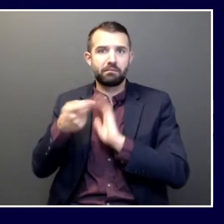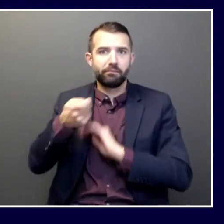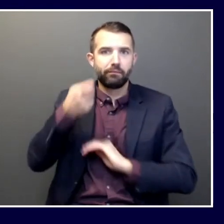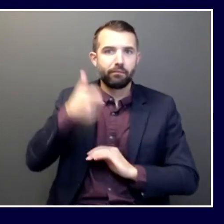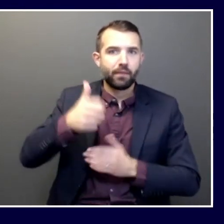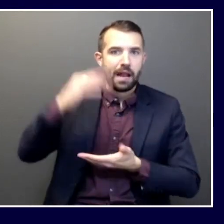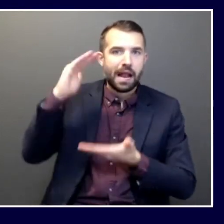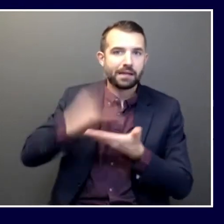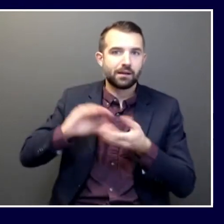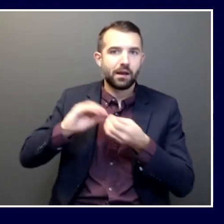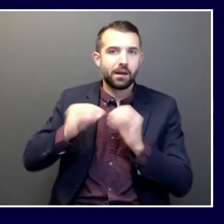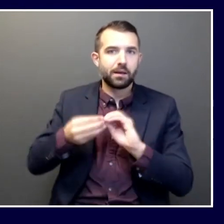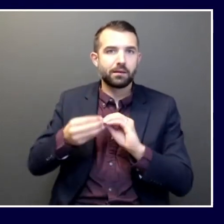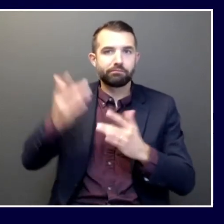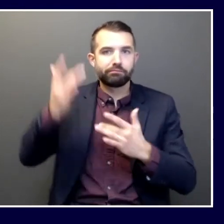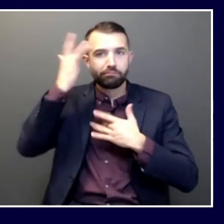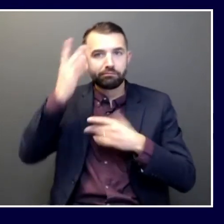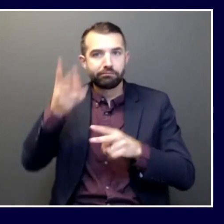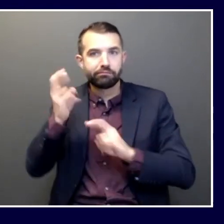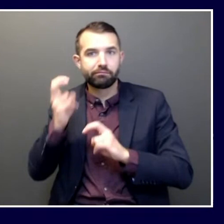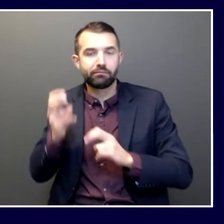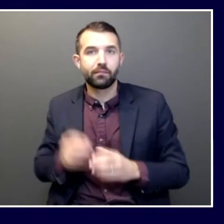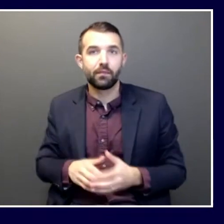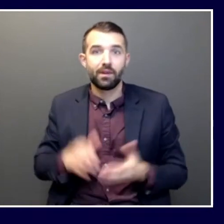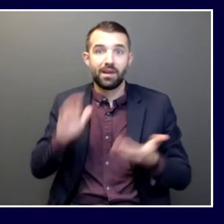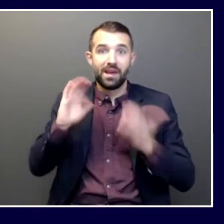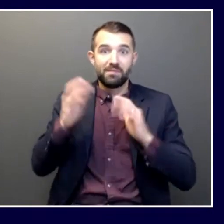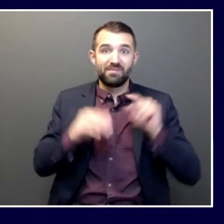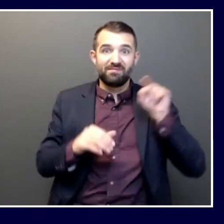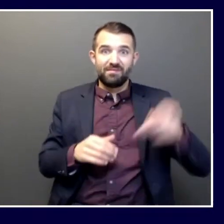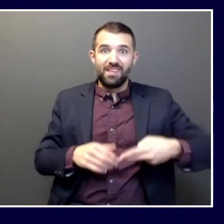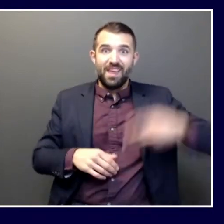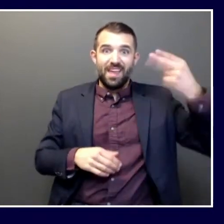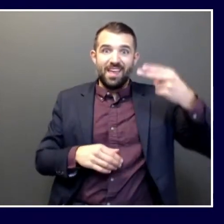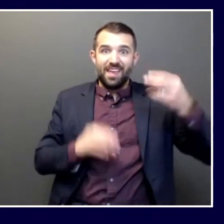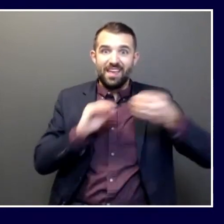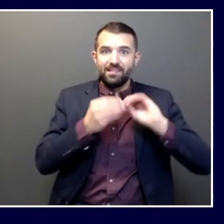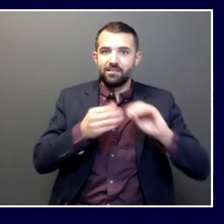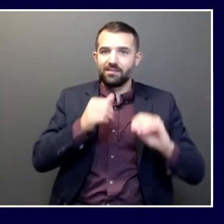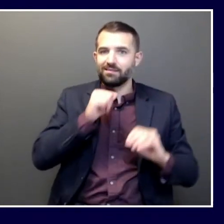in Maine, nationally, internationally as well. Thank you.